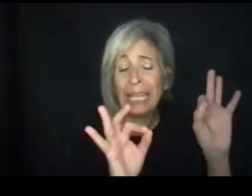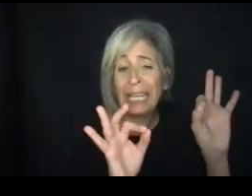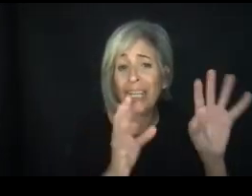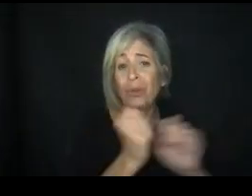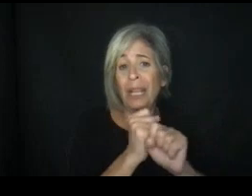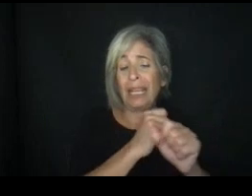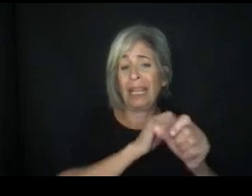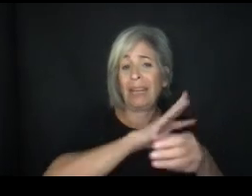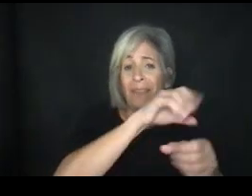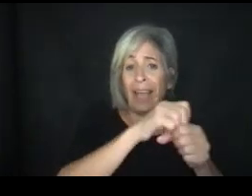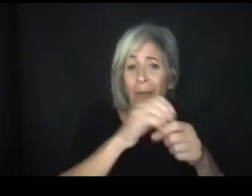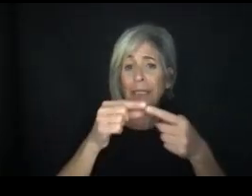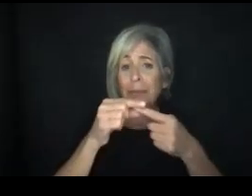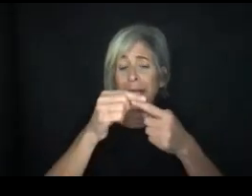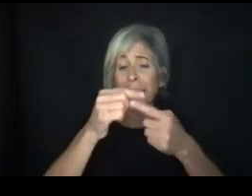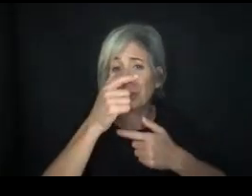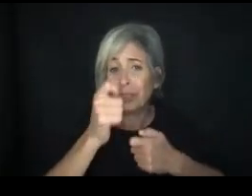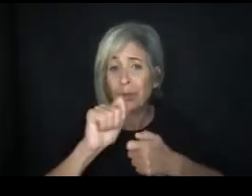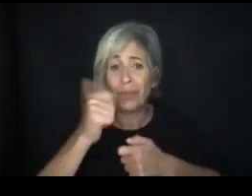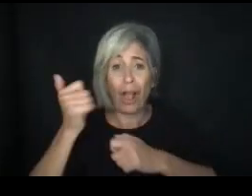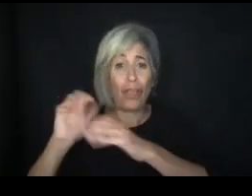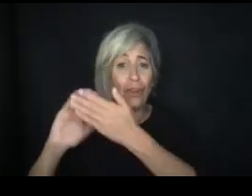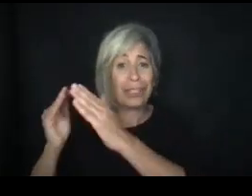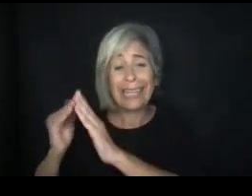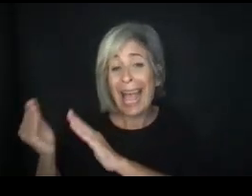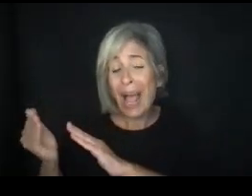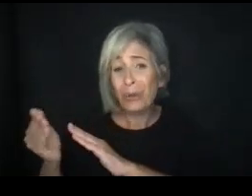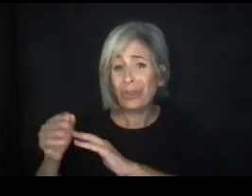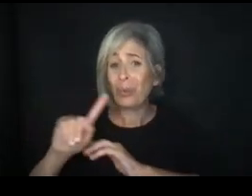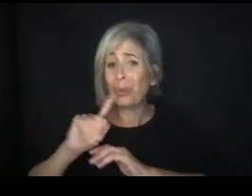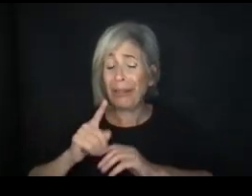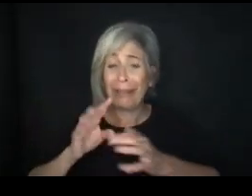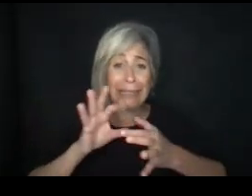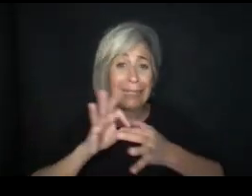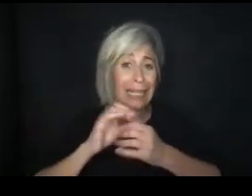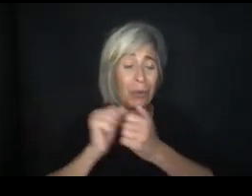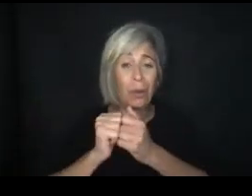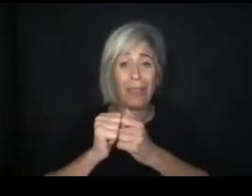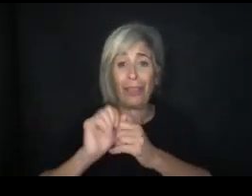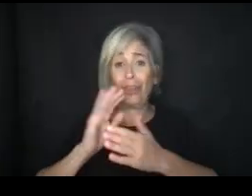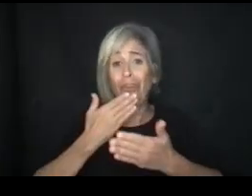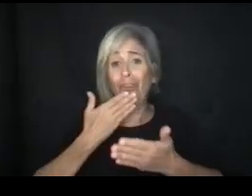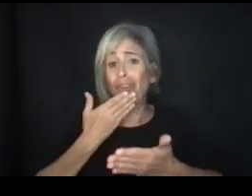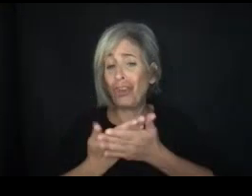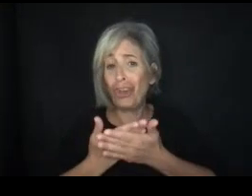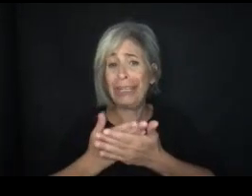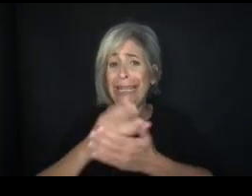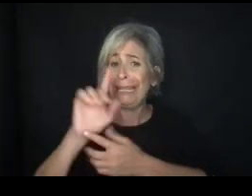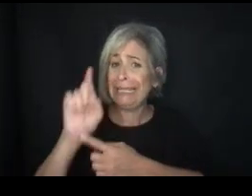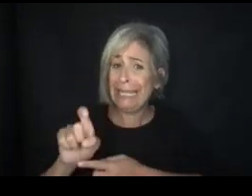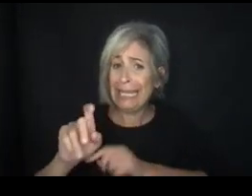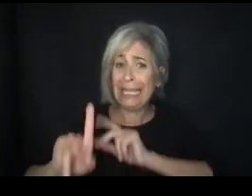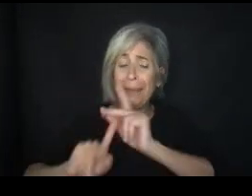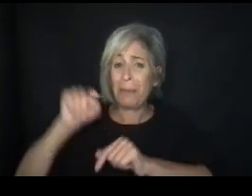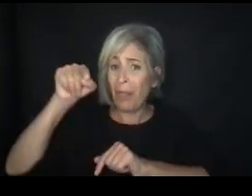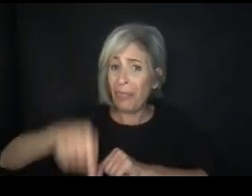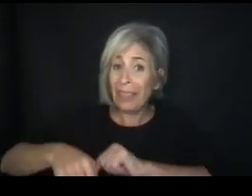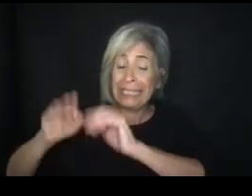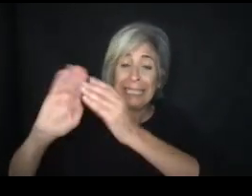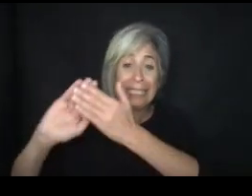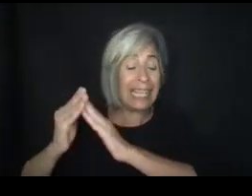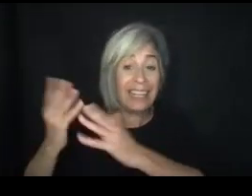with special interests from other towns that really have nothing to do with the good, needy people in this city.